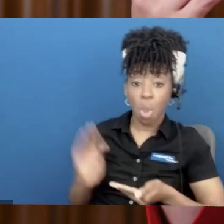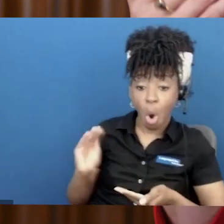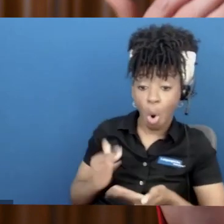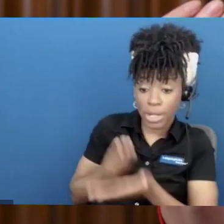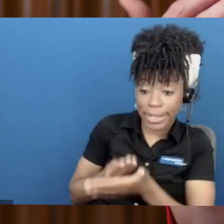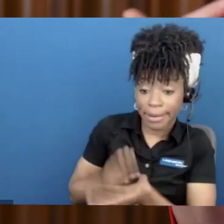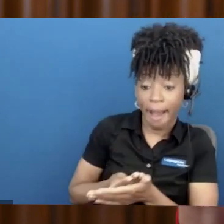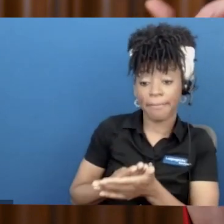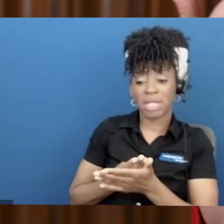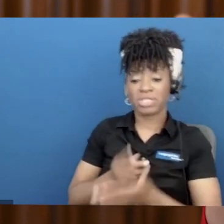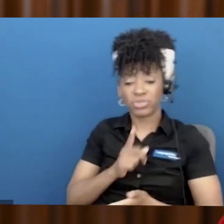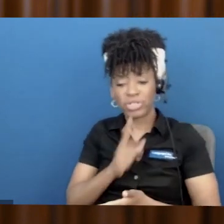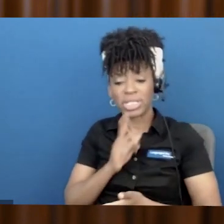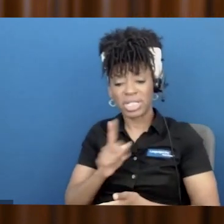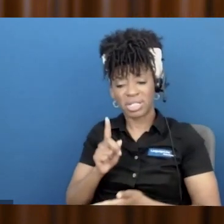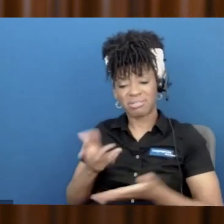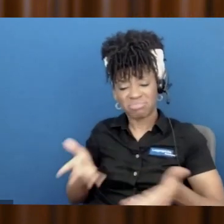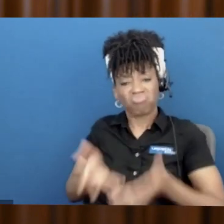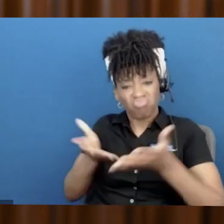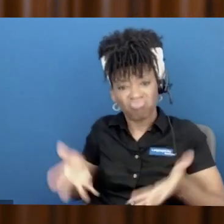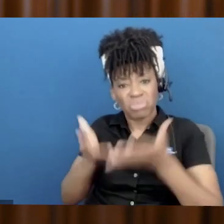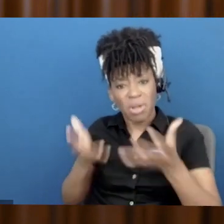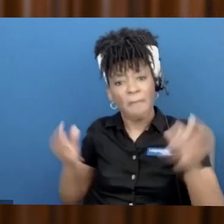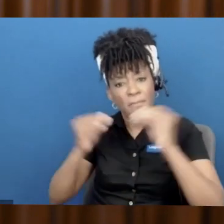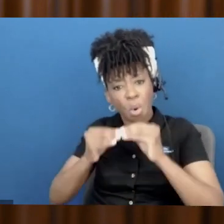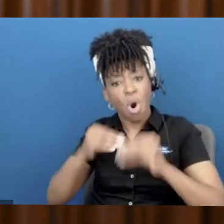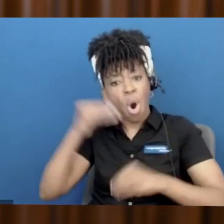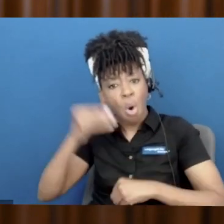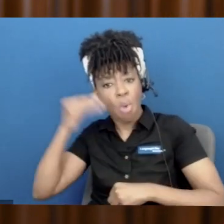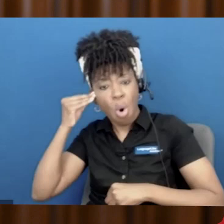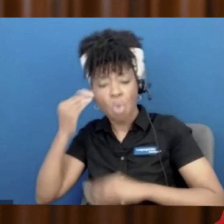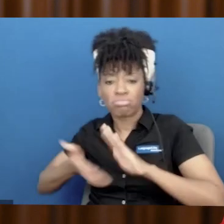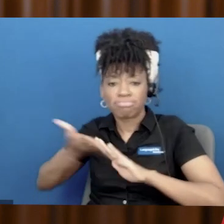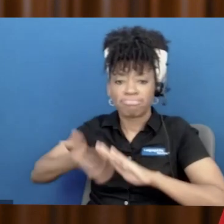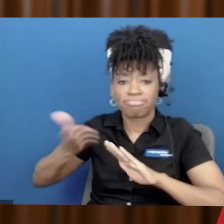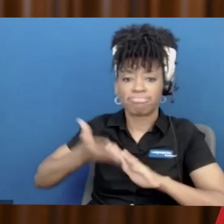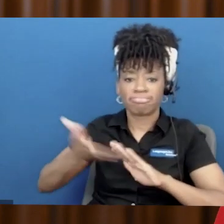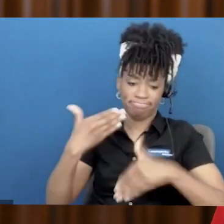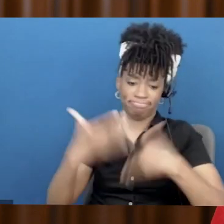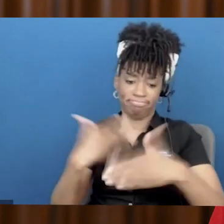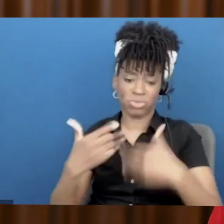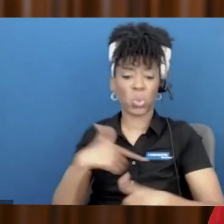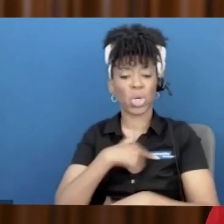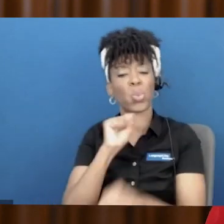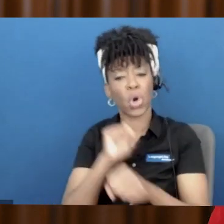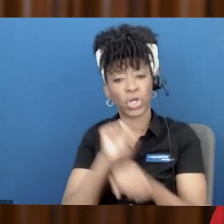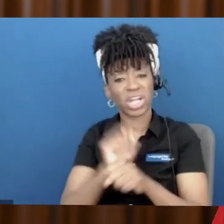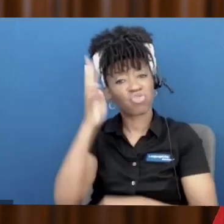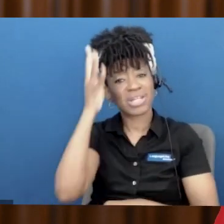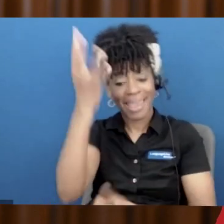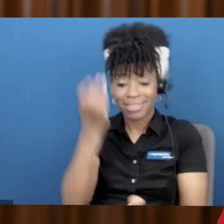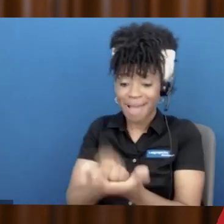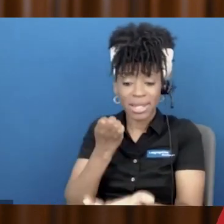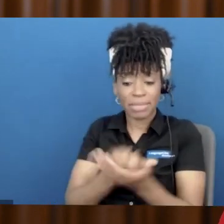build and rehab housing that is affordable and sustainable, and much more. We are working to create the economy